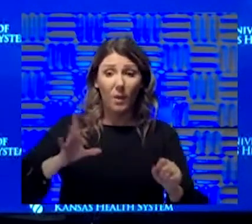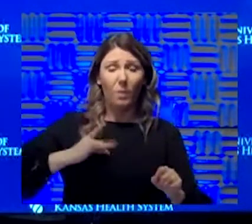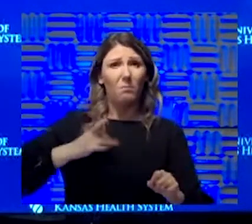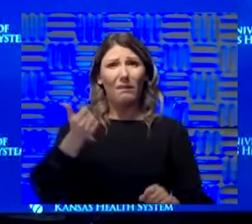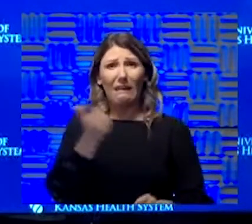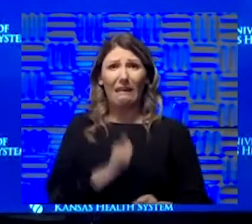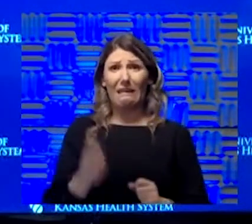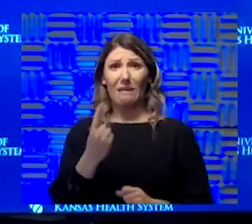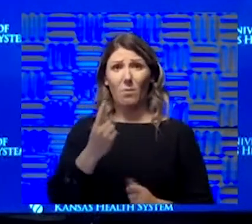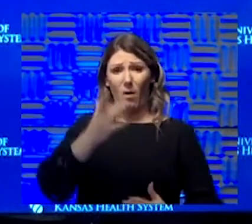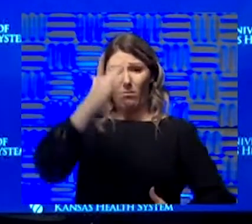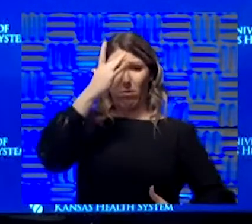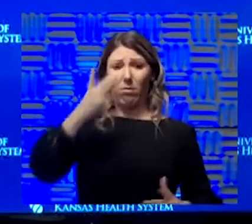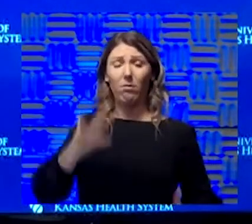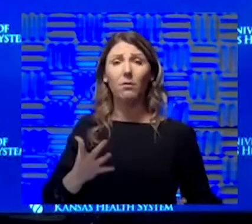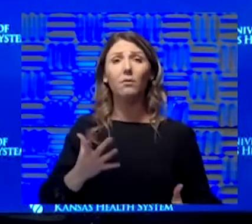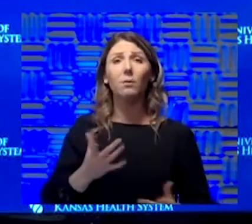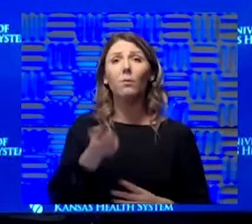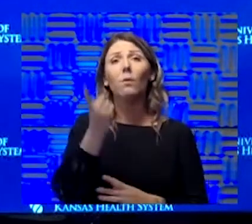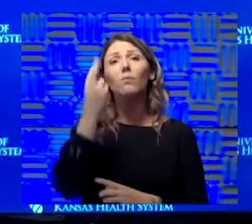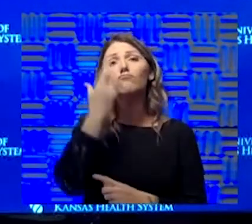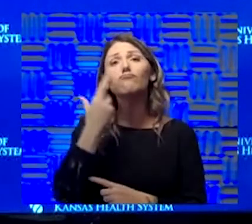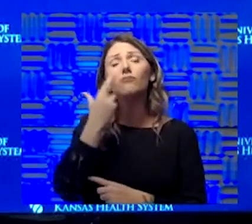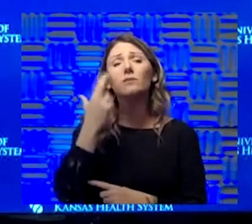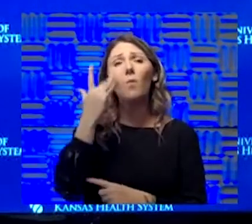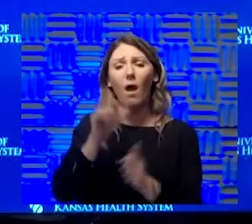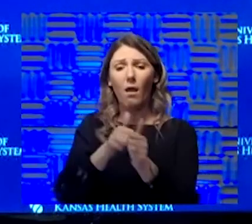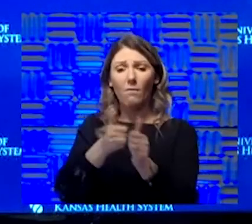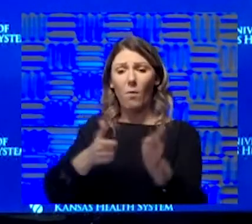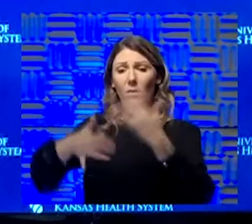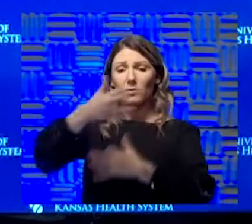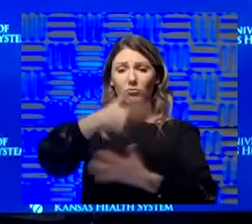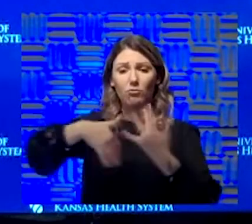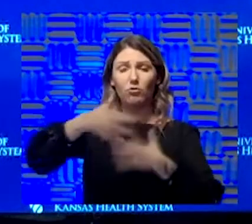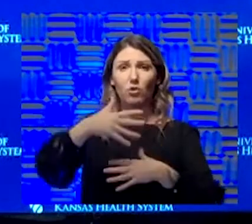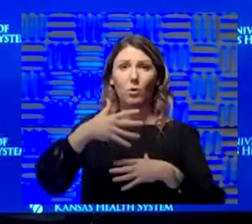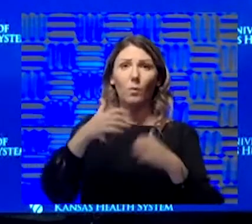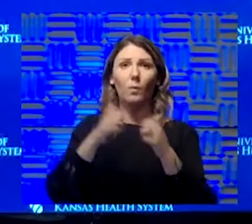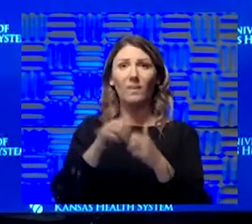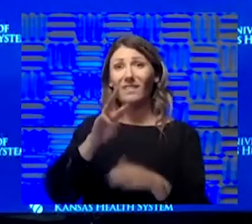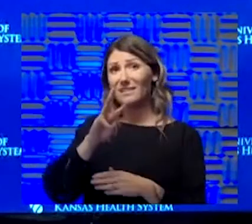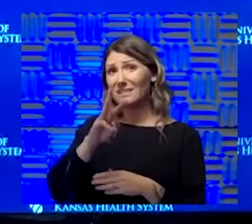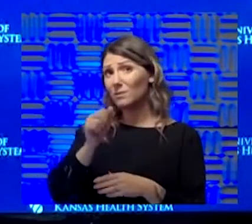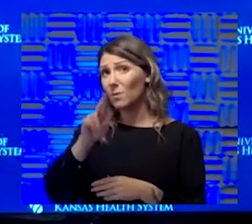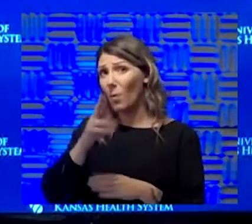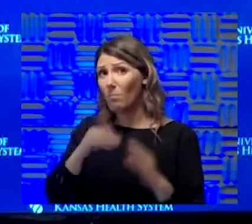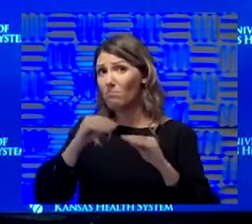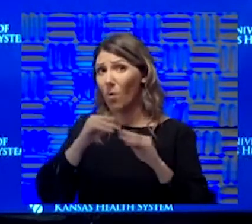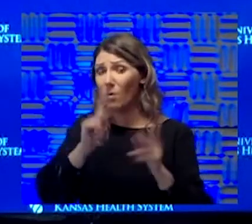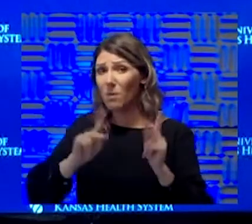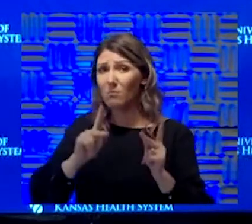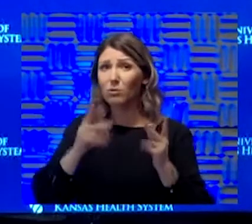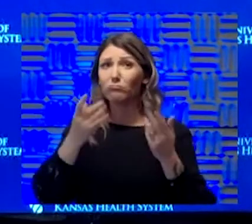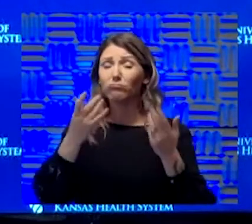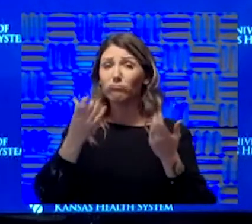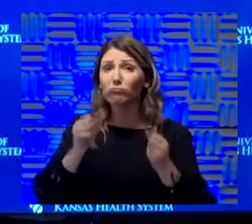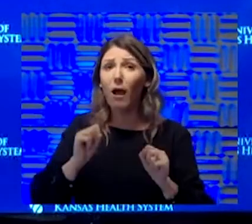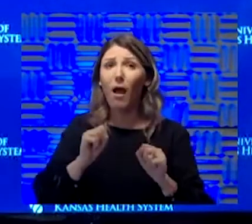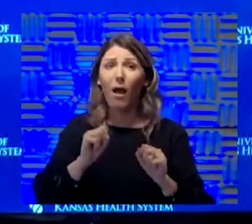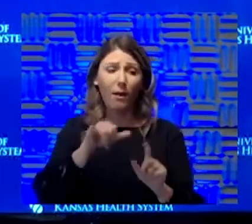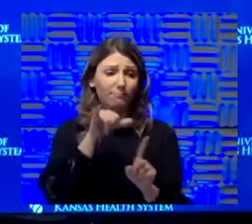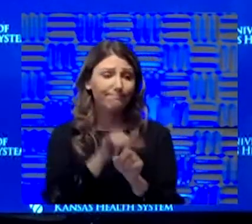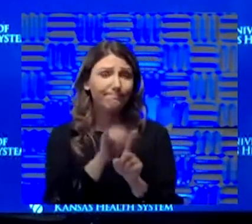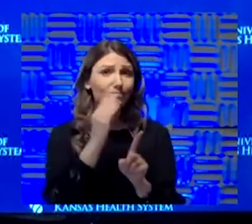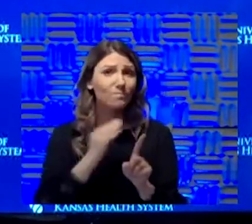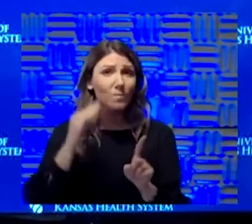And one of the reasons to make sure that you avoid social gatherings of 6 or more, or trying to shelter in place, is so that you don't spread